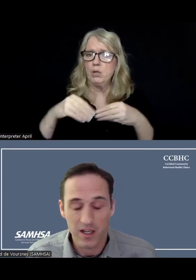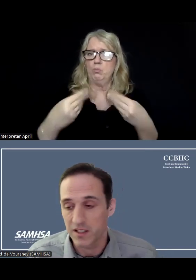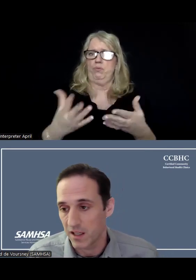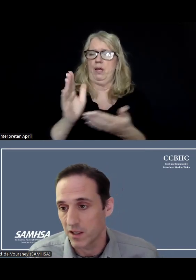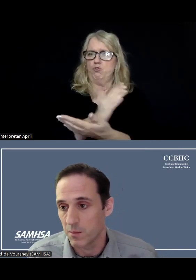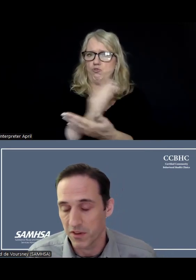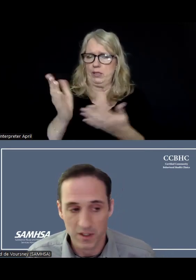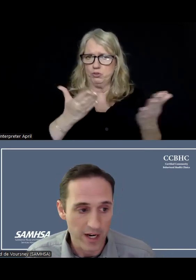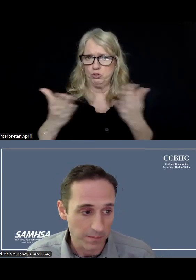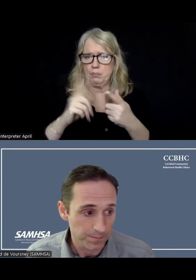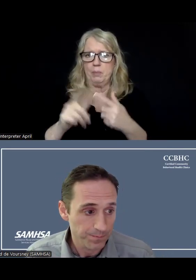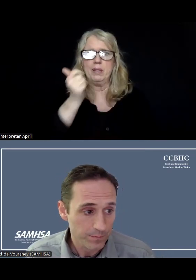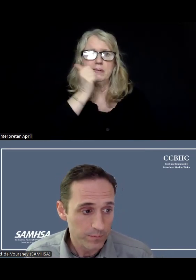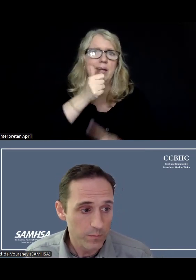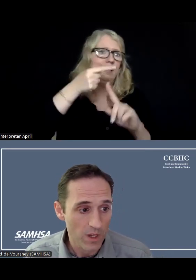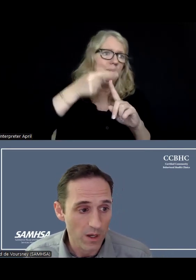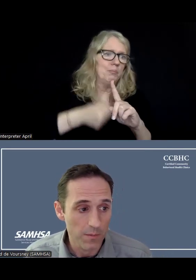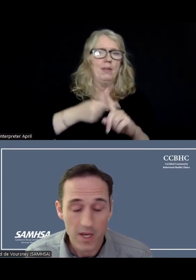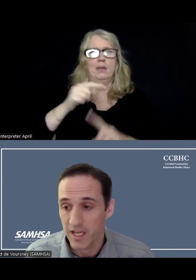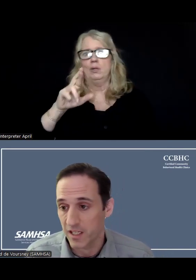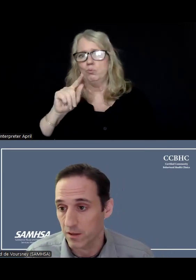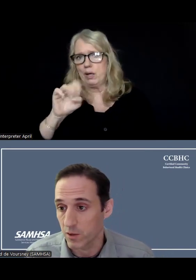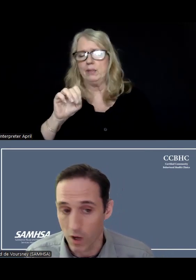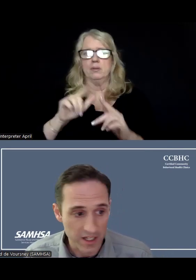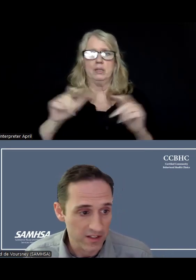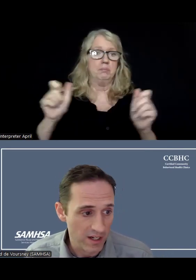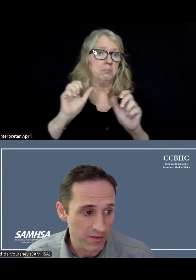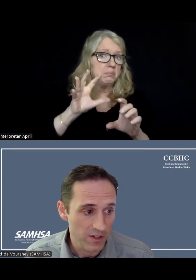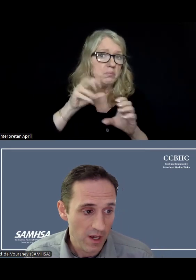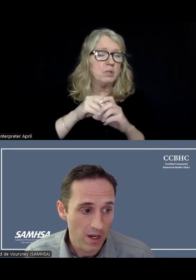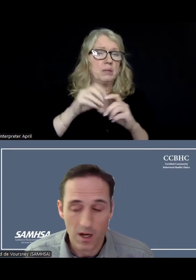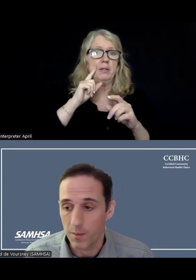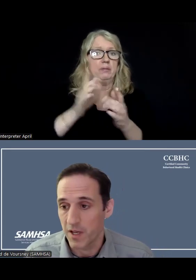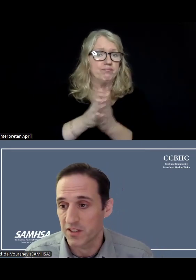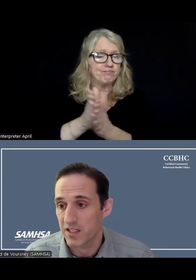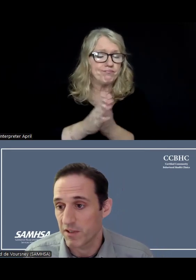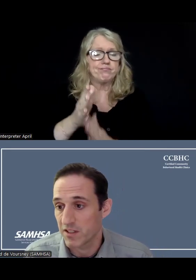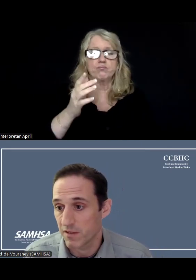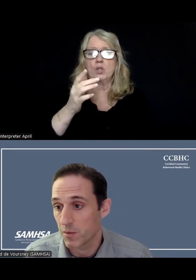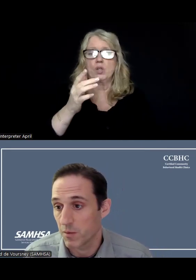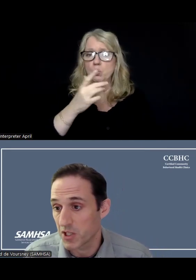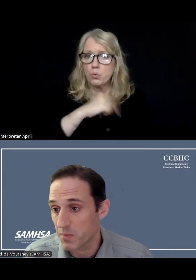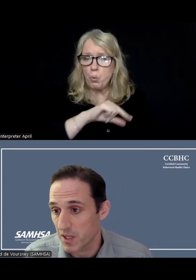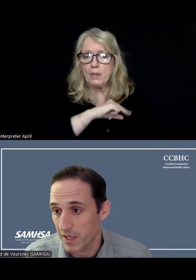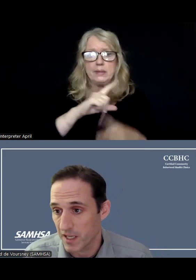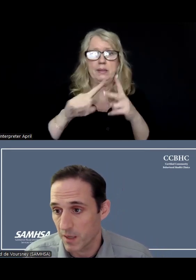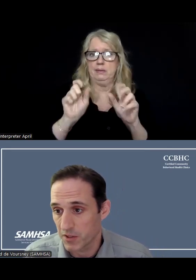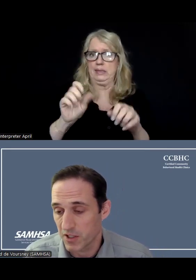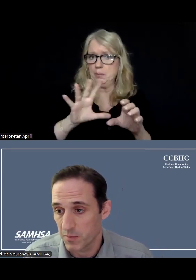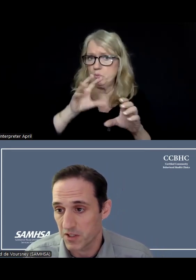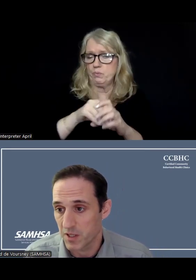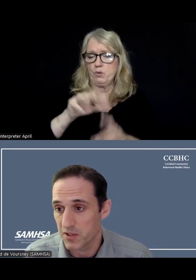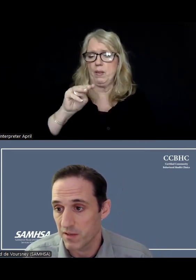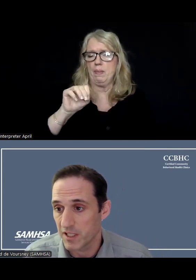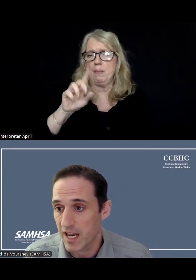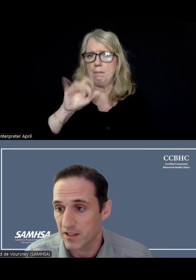services at a daily or a monthly rate. It can include quality incentives, and states have an incentive to participate in the Medicaid